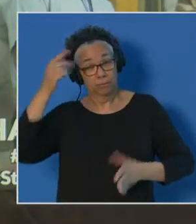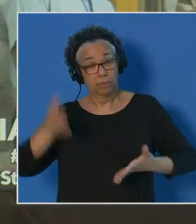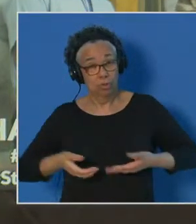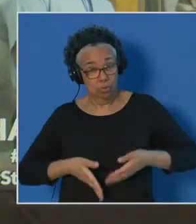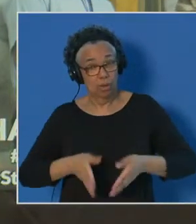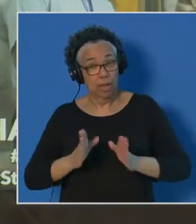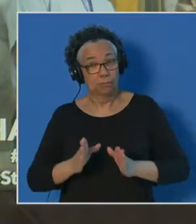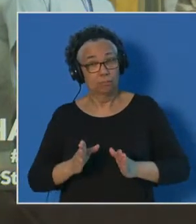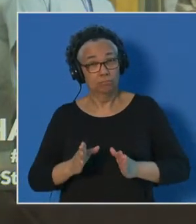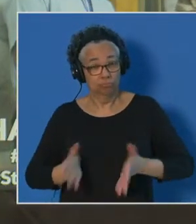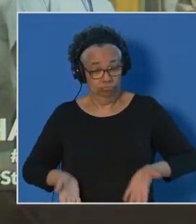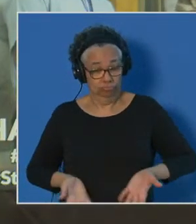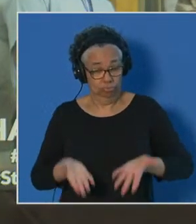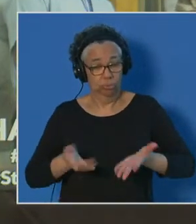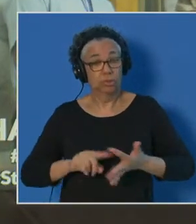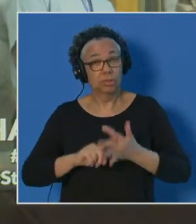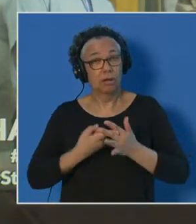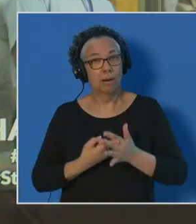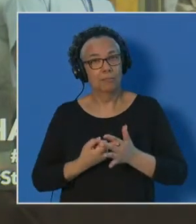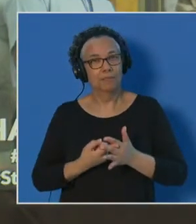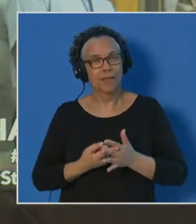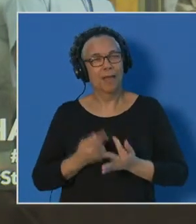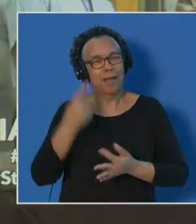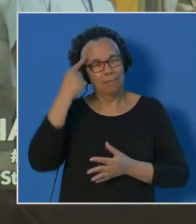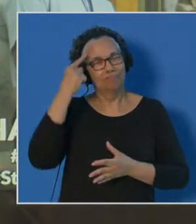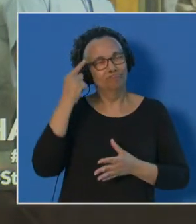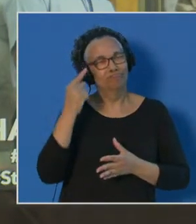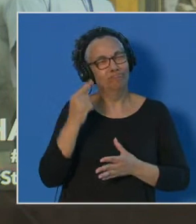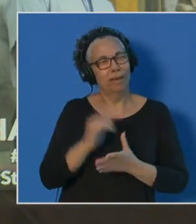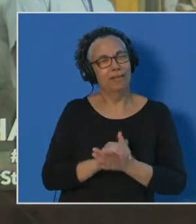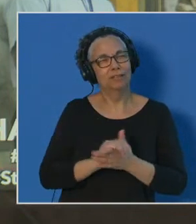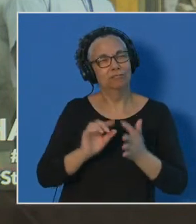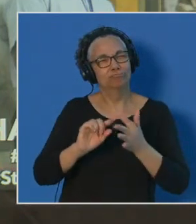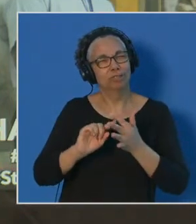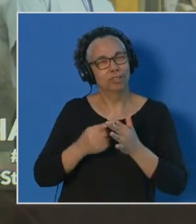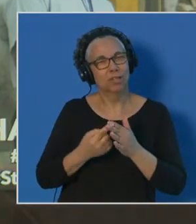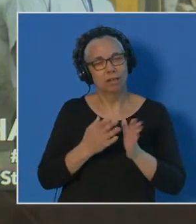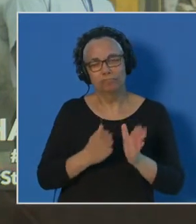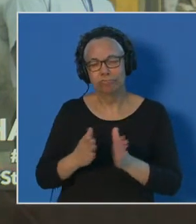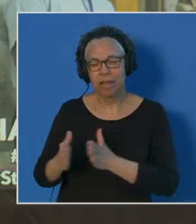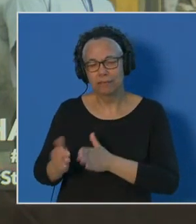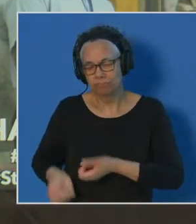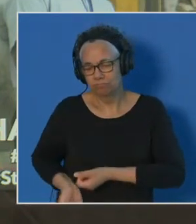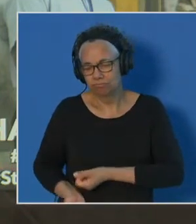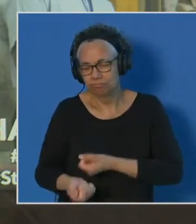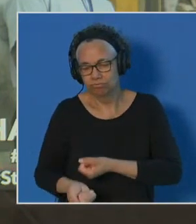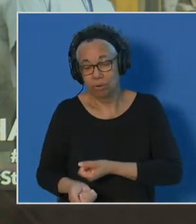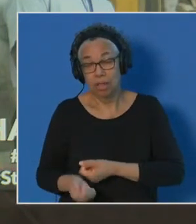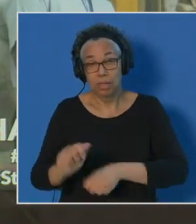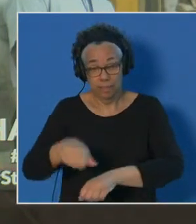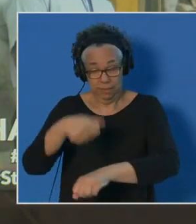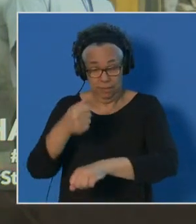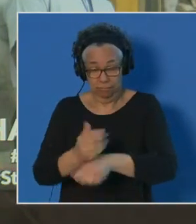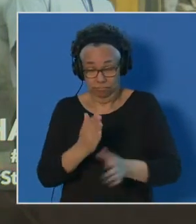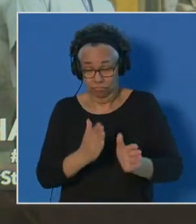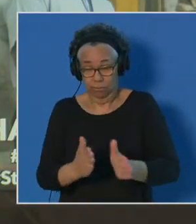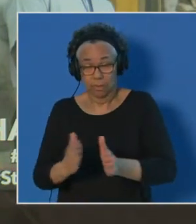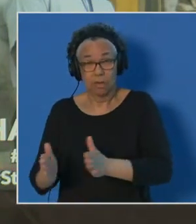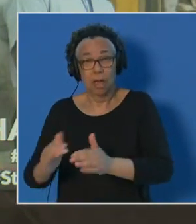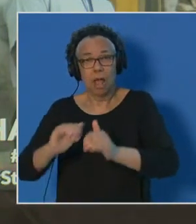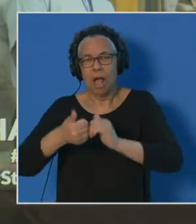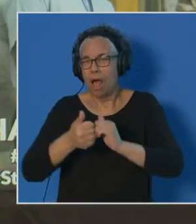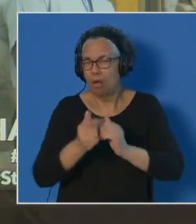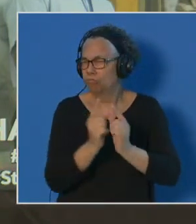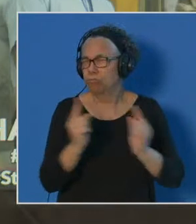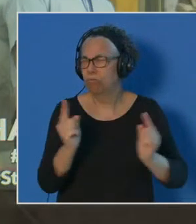ahead and commence. So I believe that they're getting ready for the commencement of their cricket season, but there were issues about, they laid out their plan about how they're going to maintain their